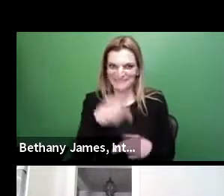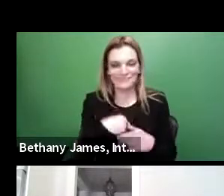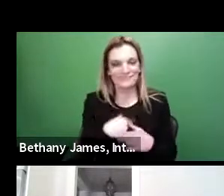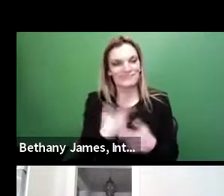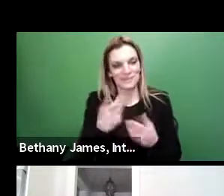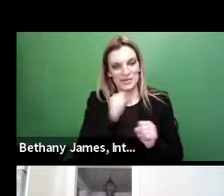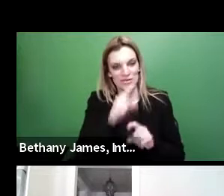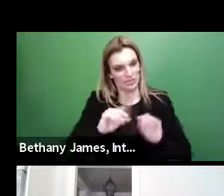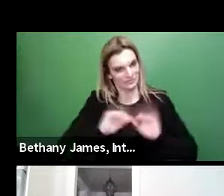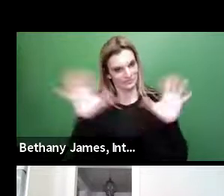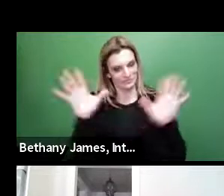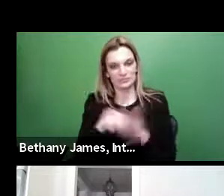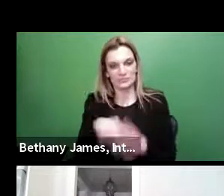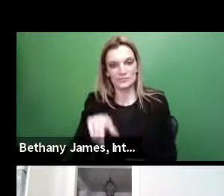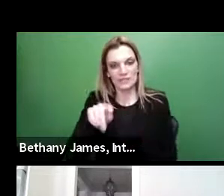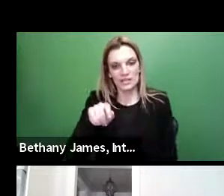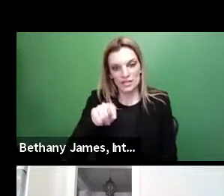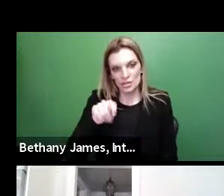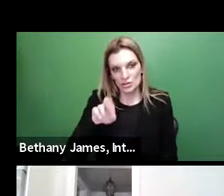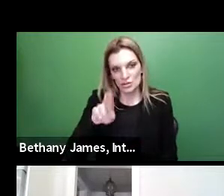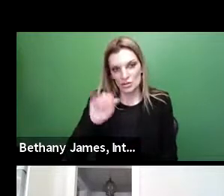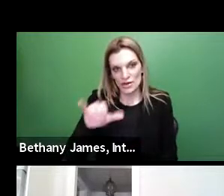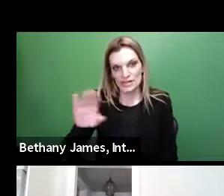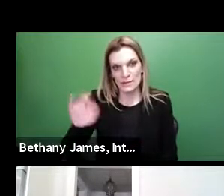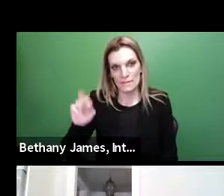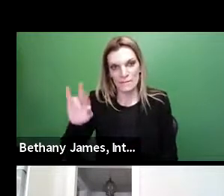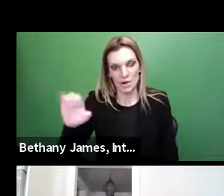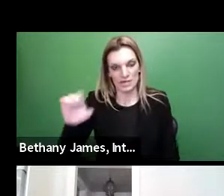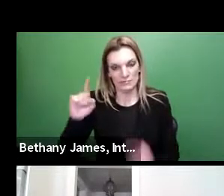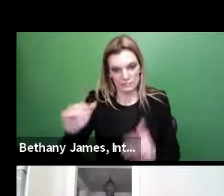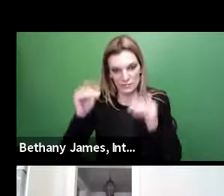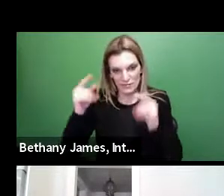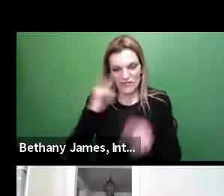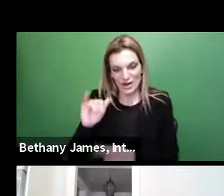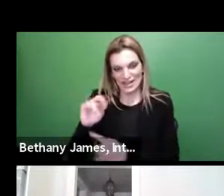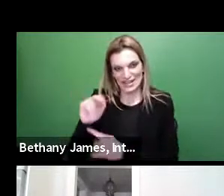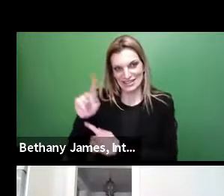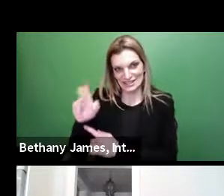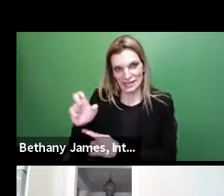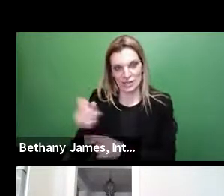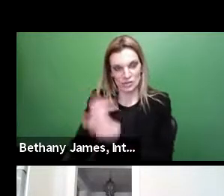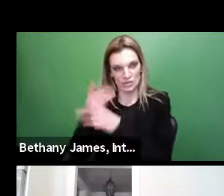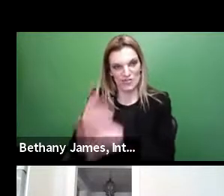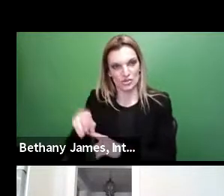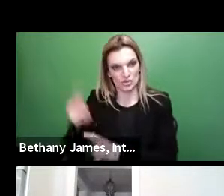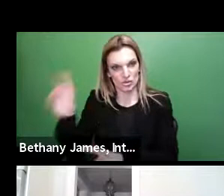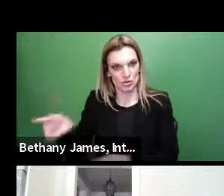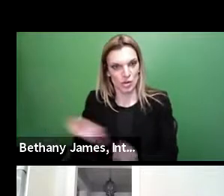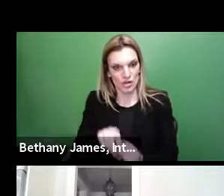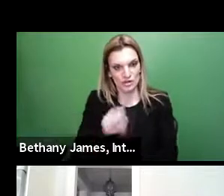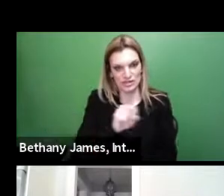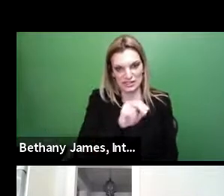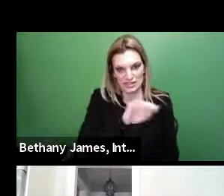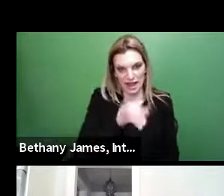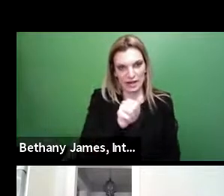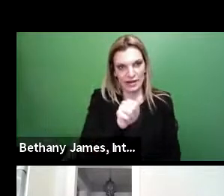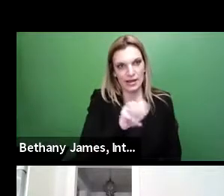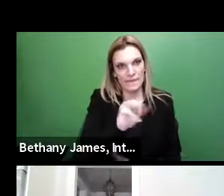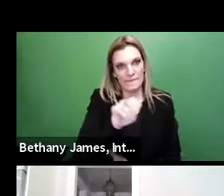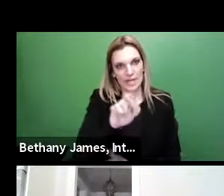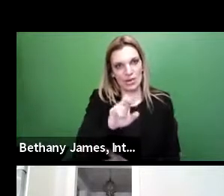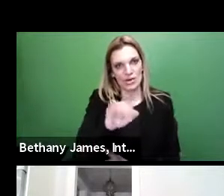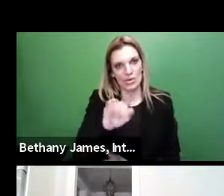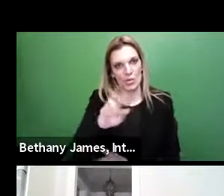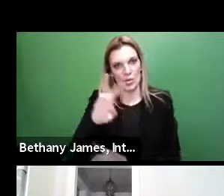transparent organization. Tracy Barbie has been promoted to Intake Unit Supervisor in Detroit, and Sonia Merriweather has been promoted